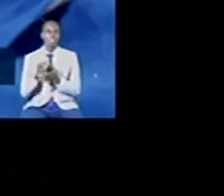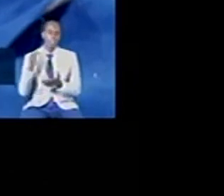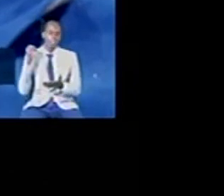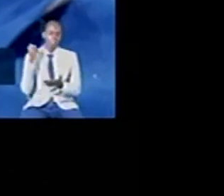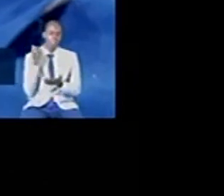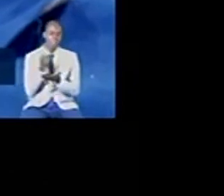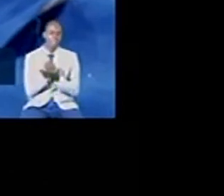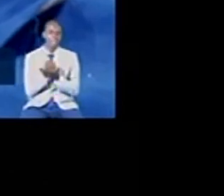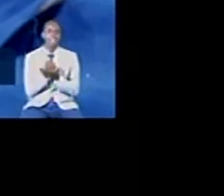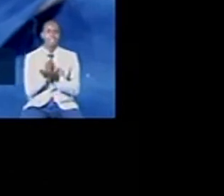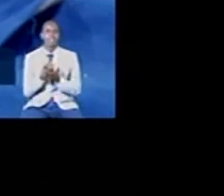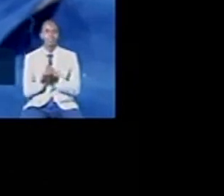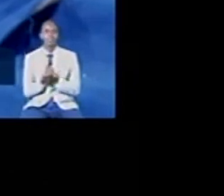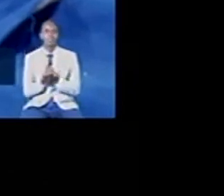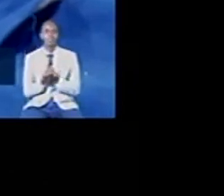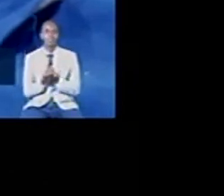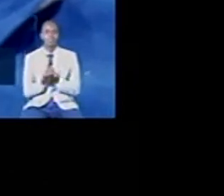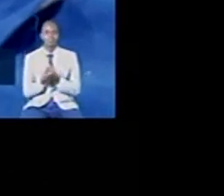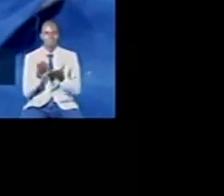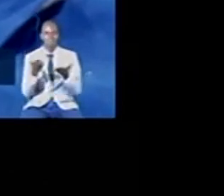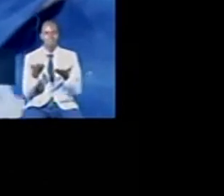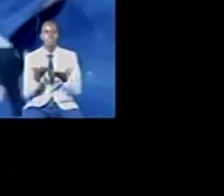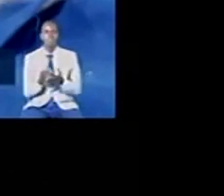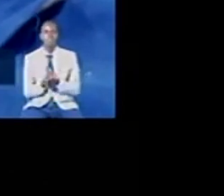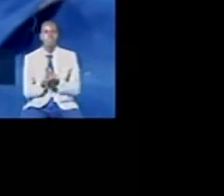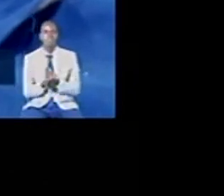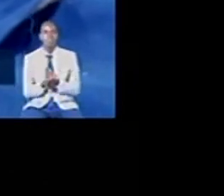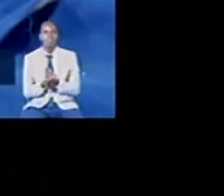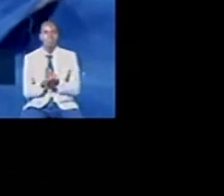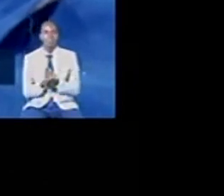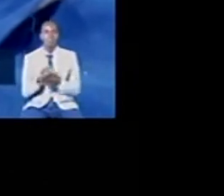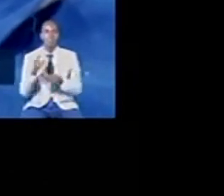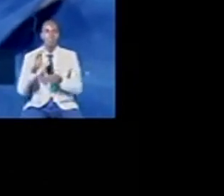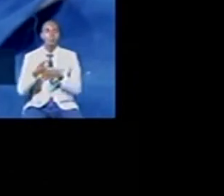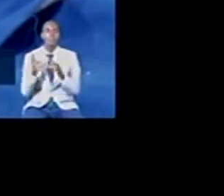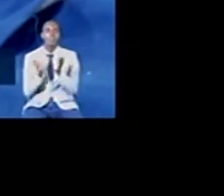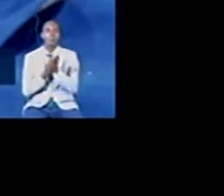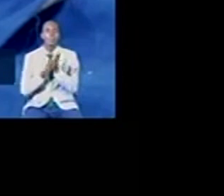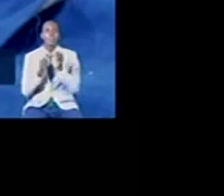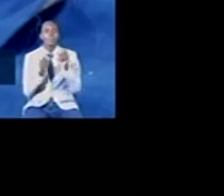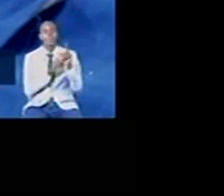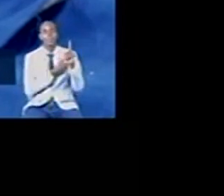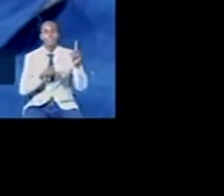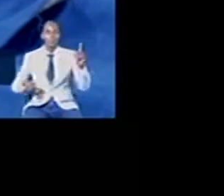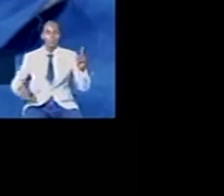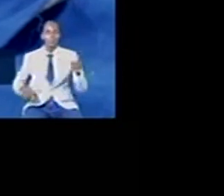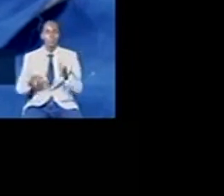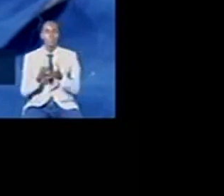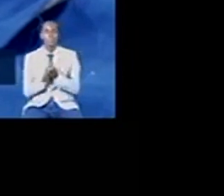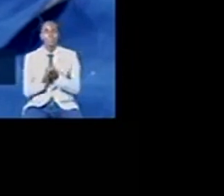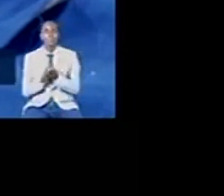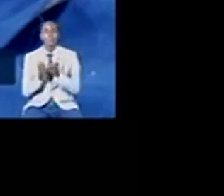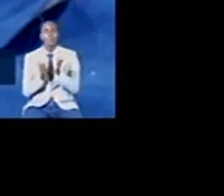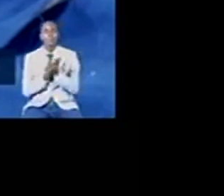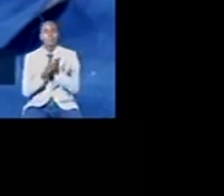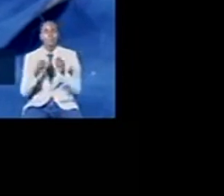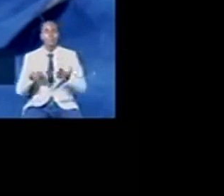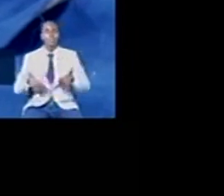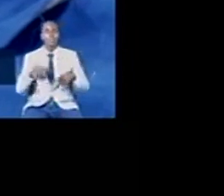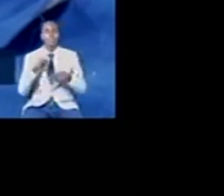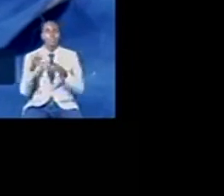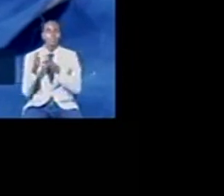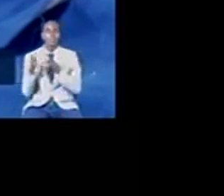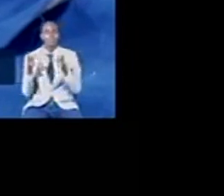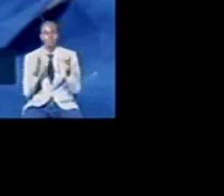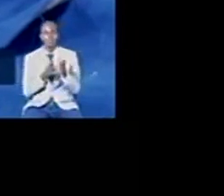Amen. Now let's listen. Church, praise the Lord. Praise the living Jesus. Our